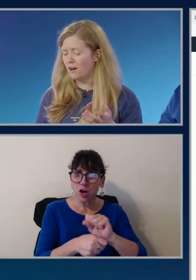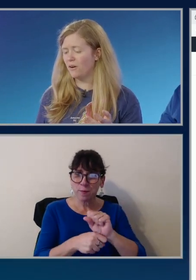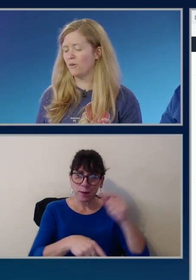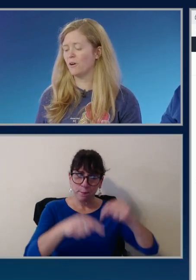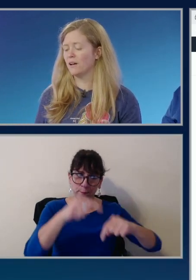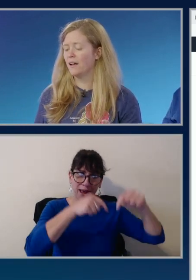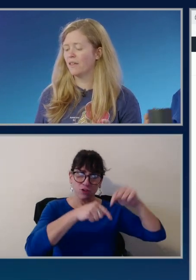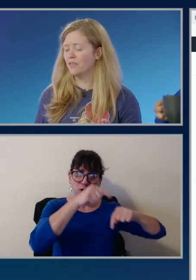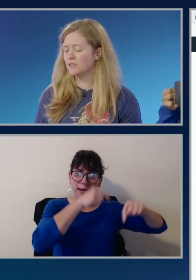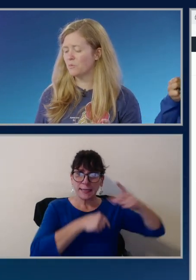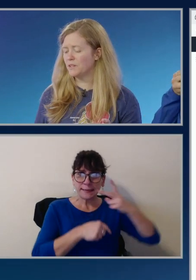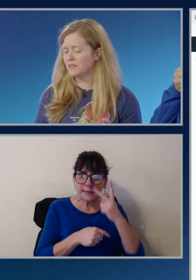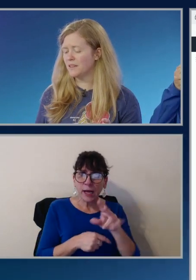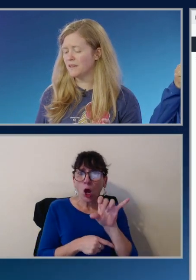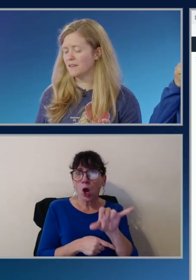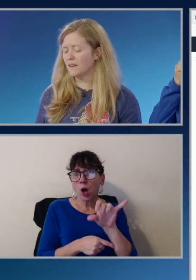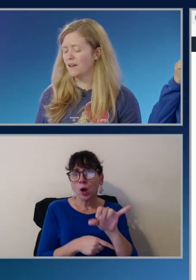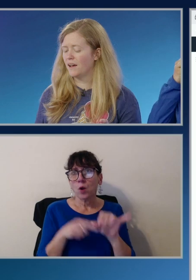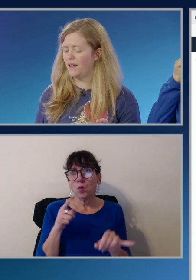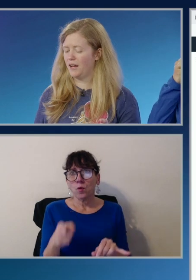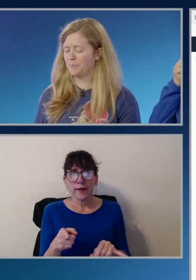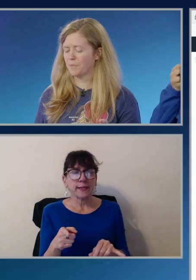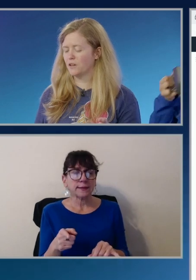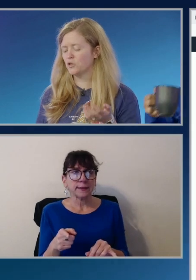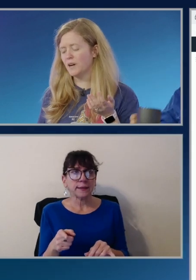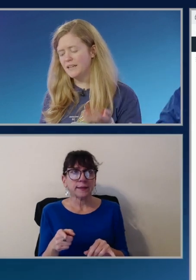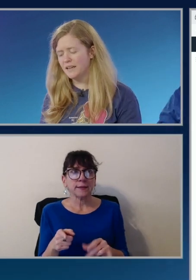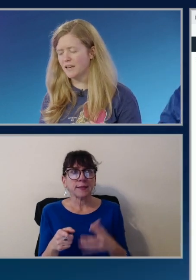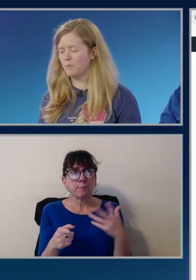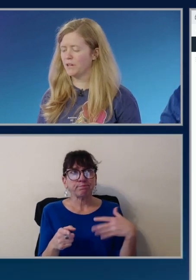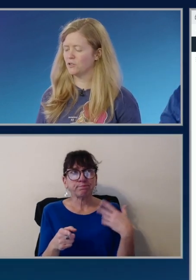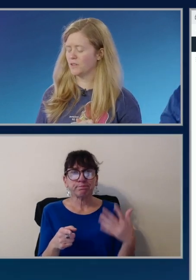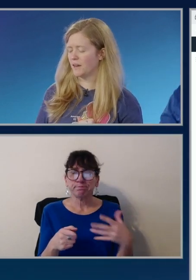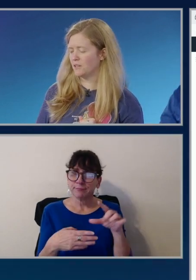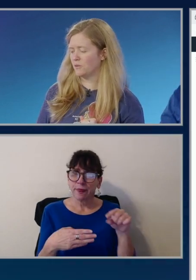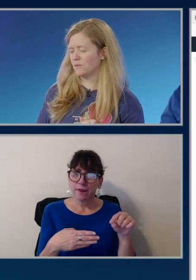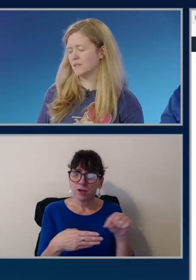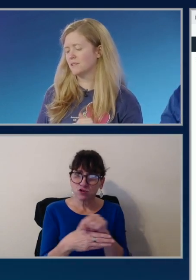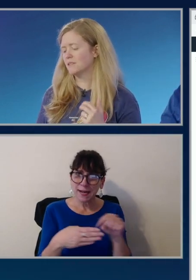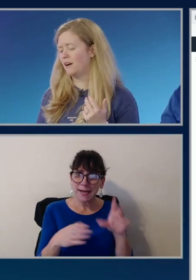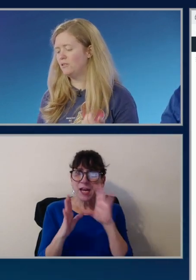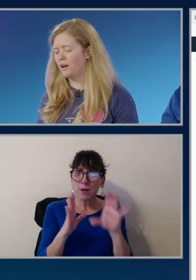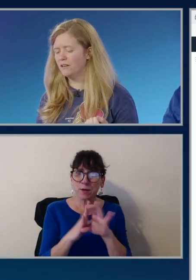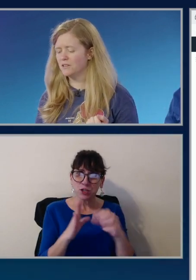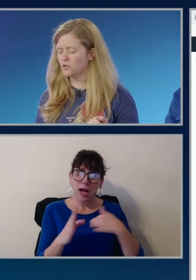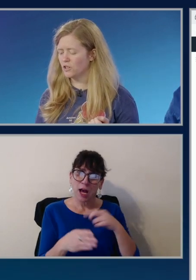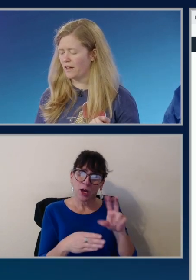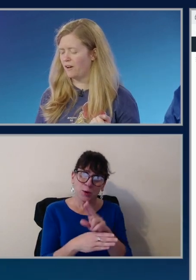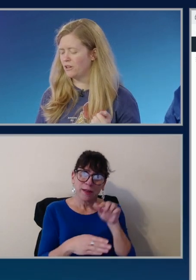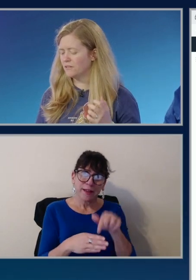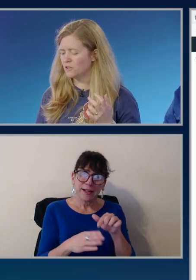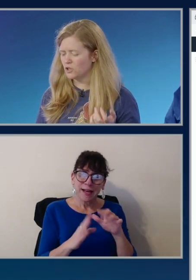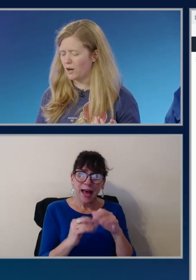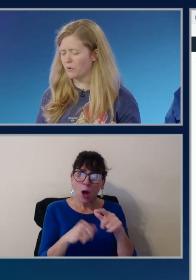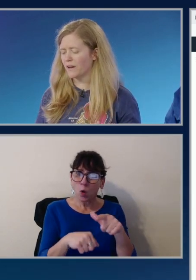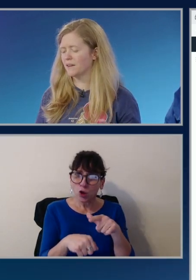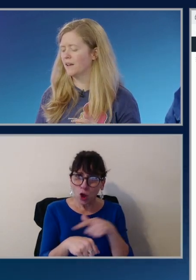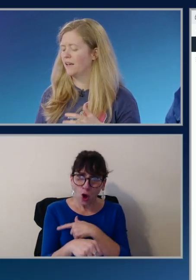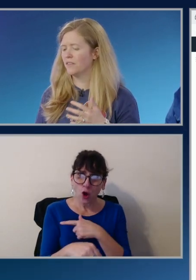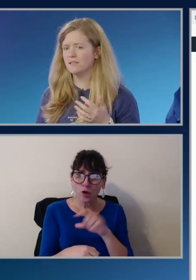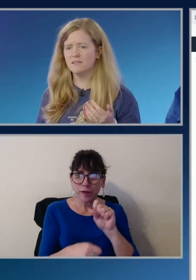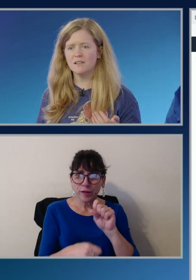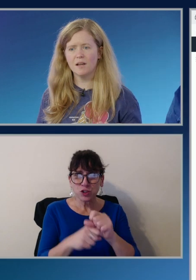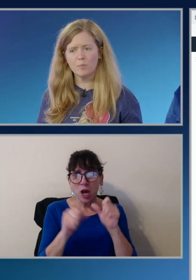see, oh, this was the training image that I used. This is how long this job